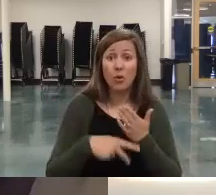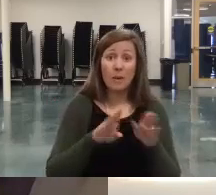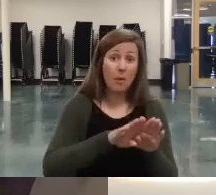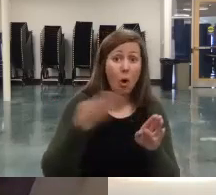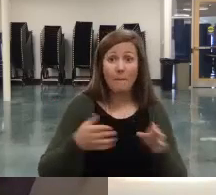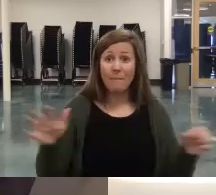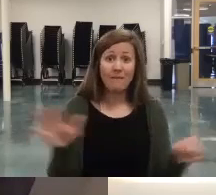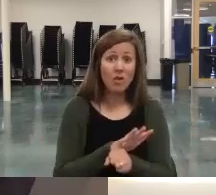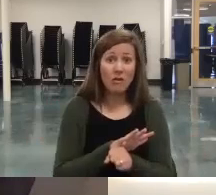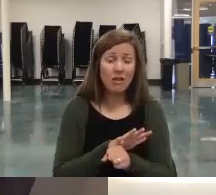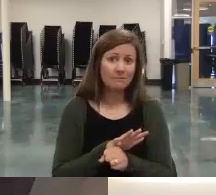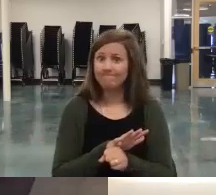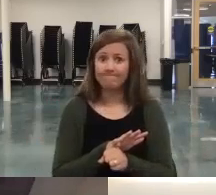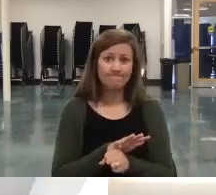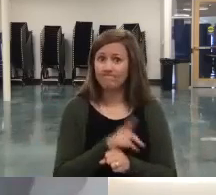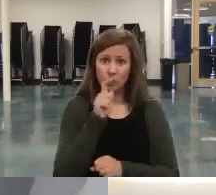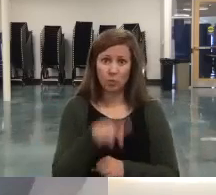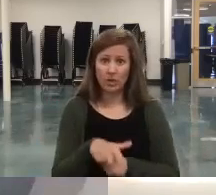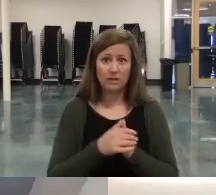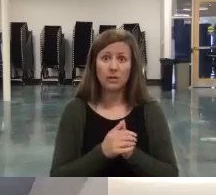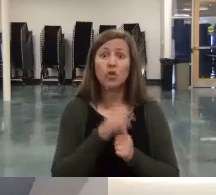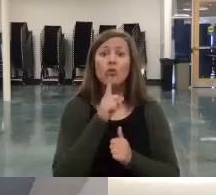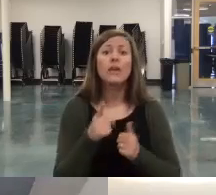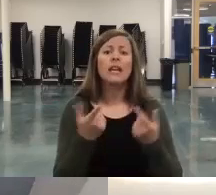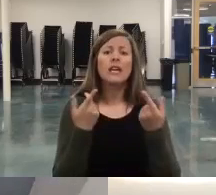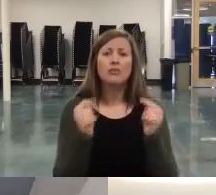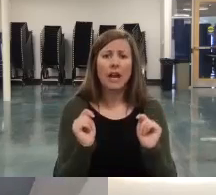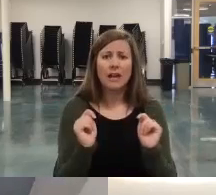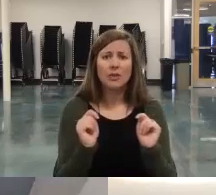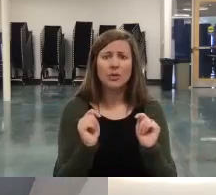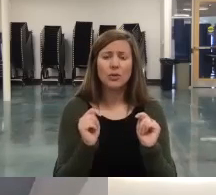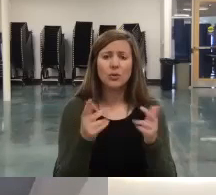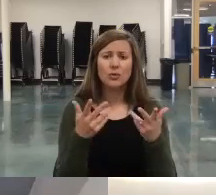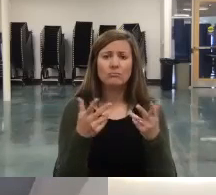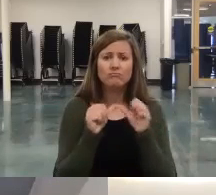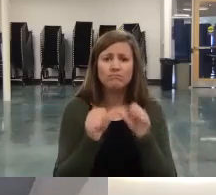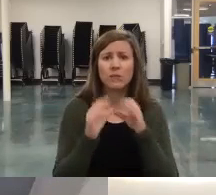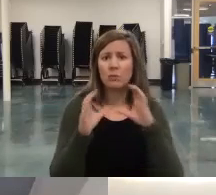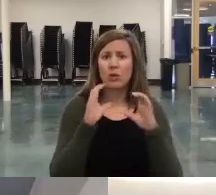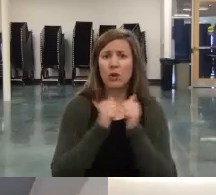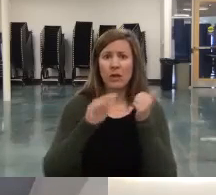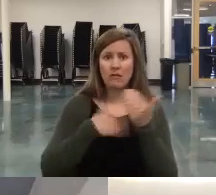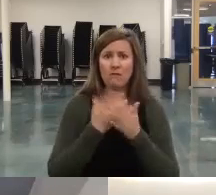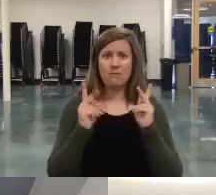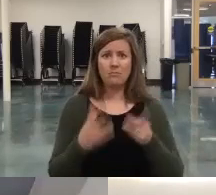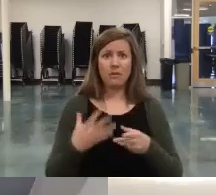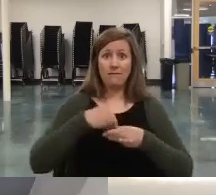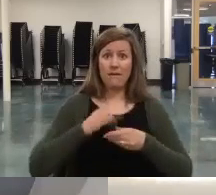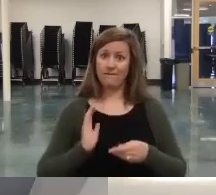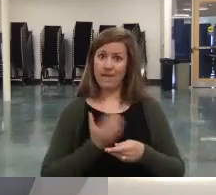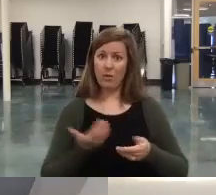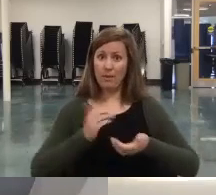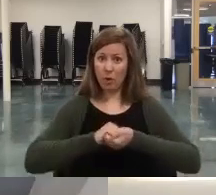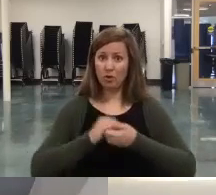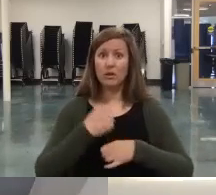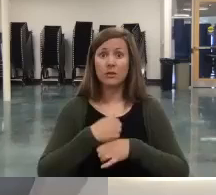full capacity. And so it's trying to stay in communication with all the partners that we need to make